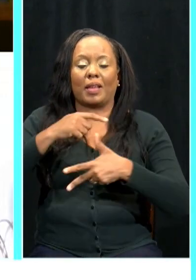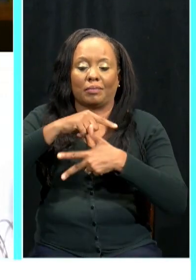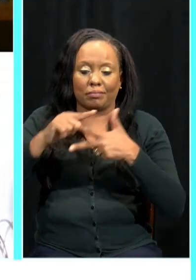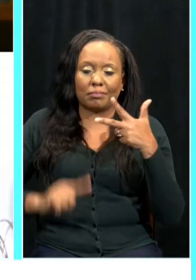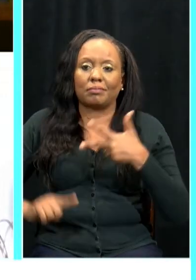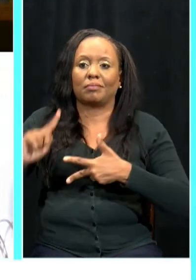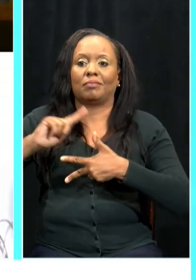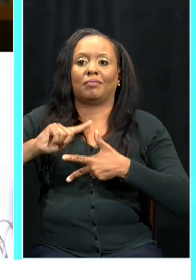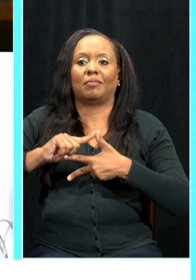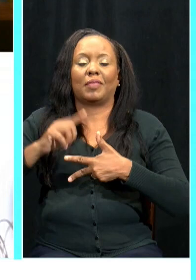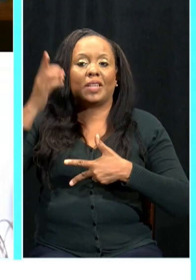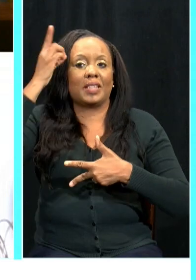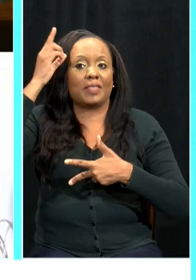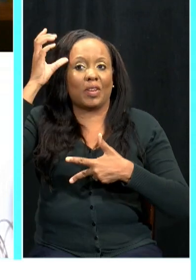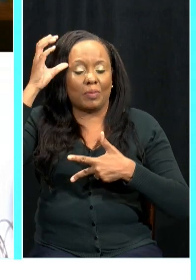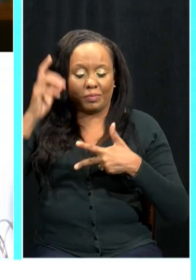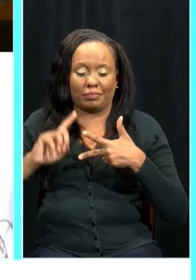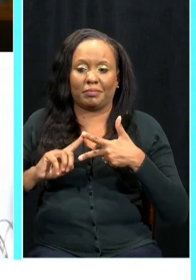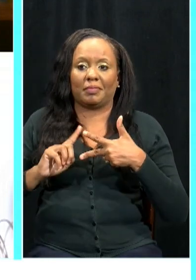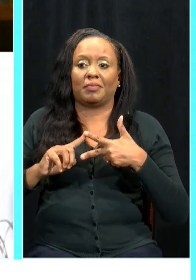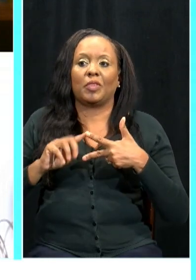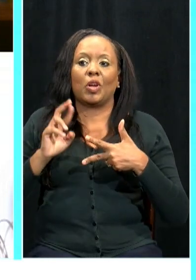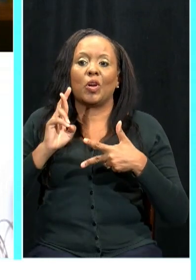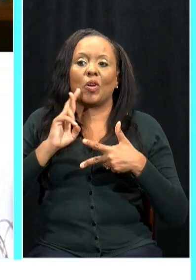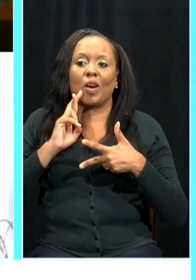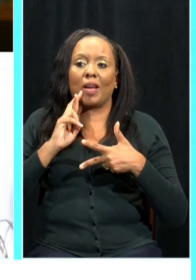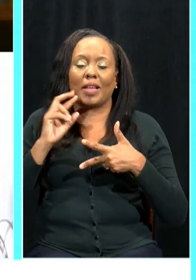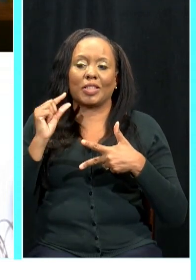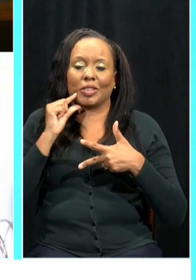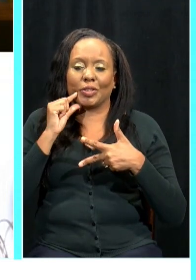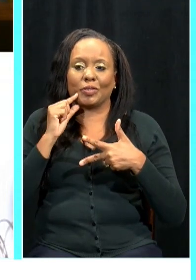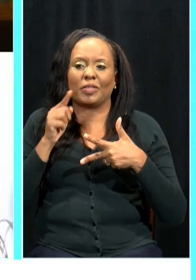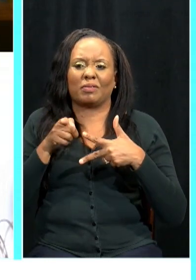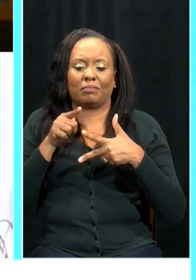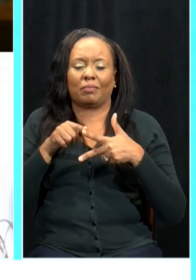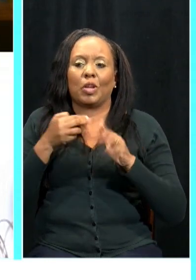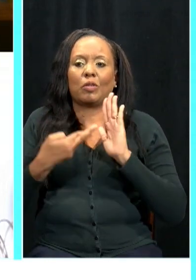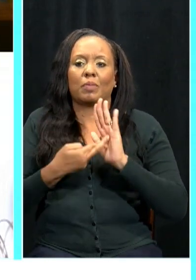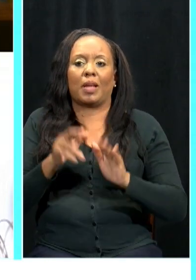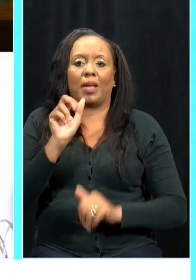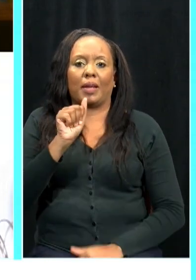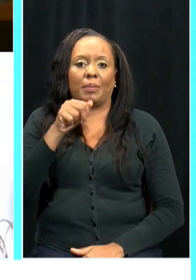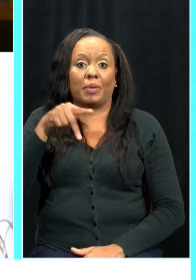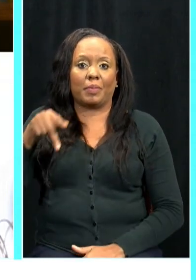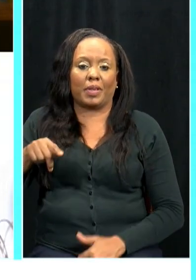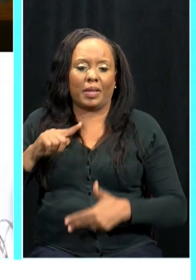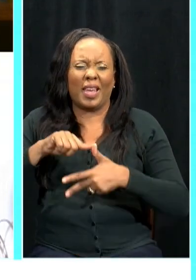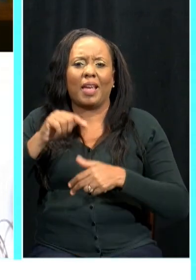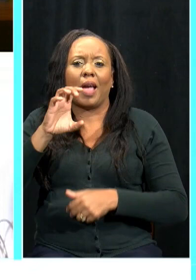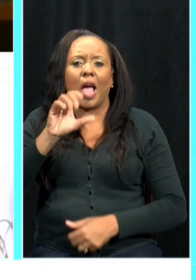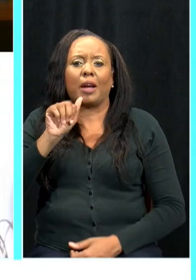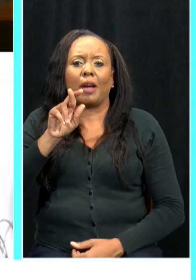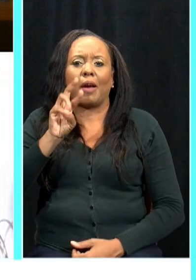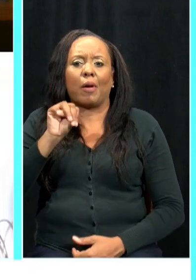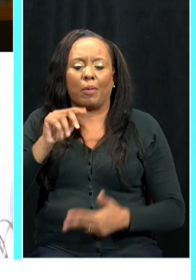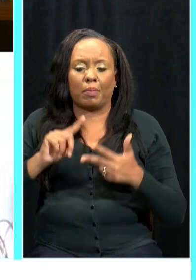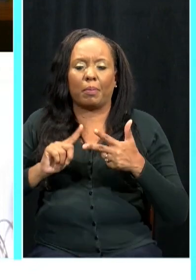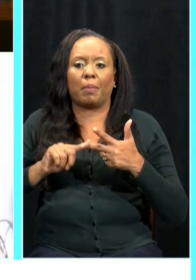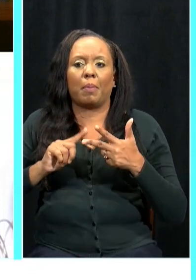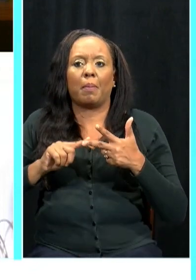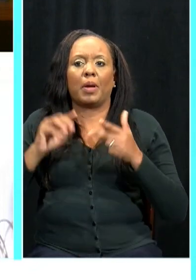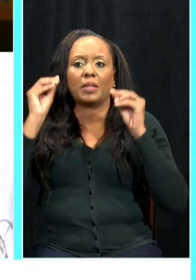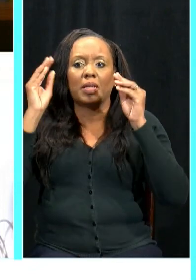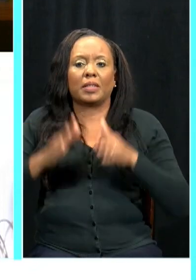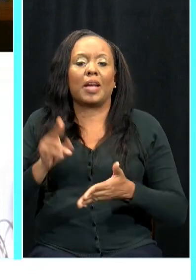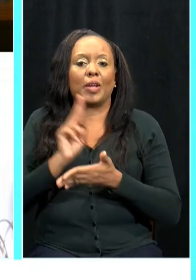Ambassador to CARICOM David Comissiong, representative for the Alliance Party for Progress, Raquel Gilkes, and Senior Lecturer in Political Science at